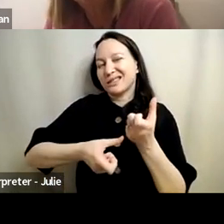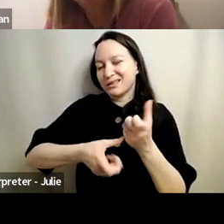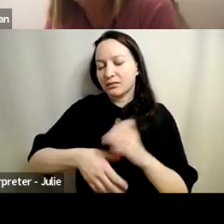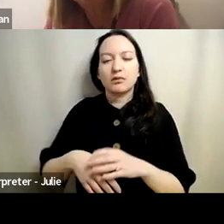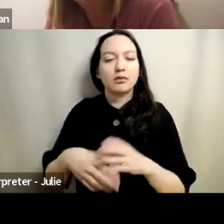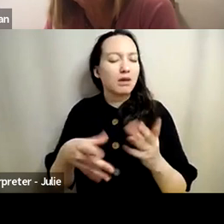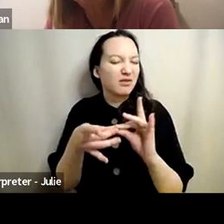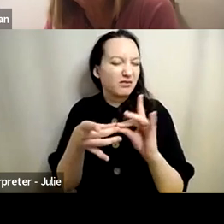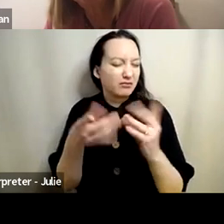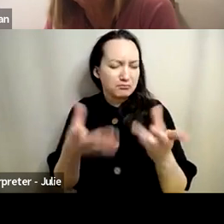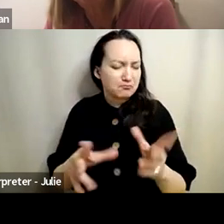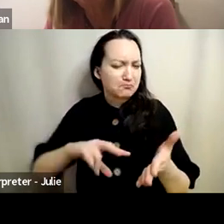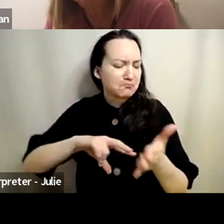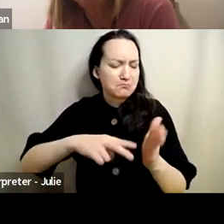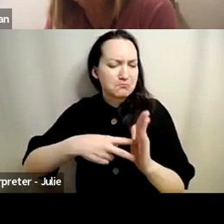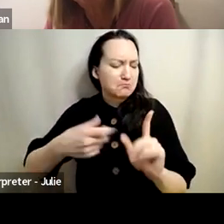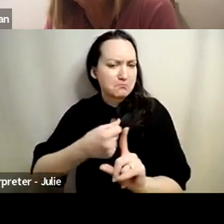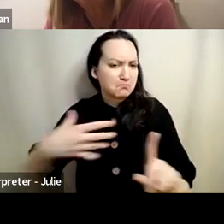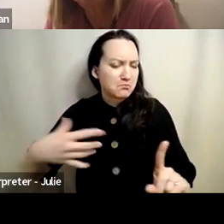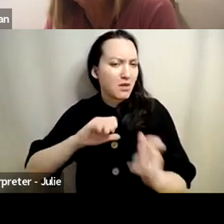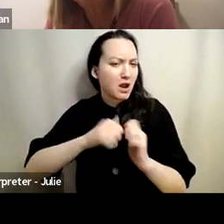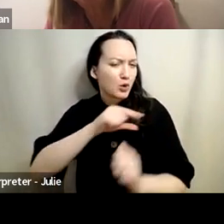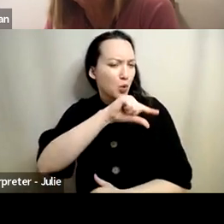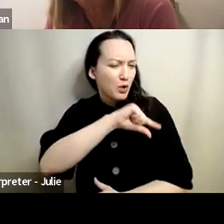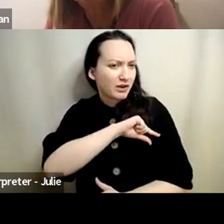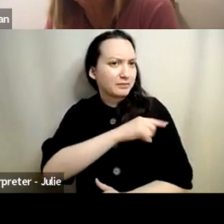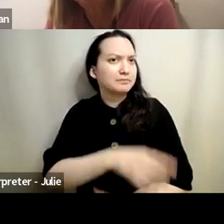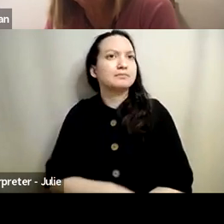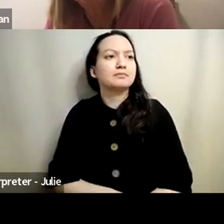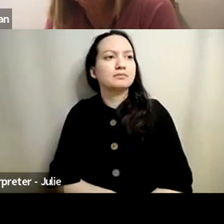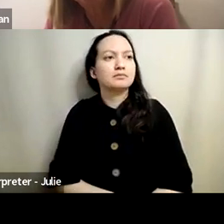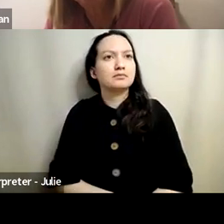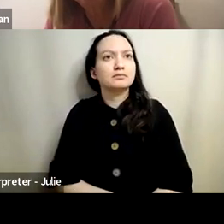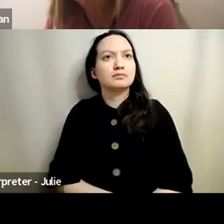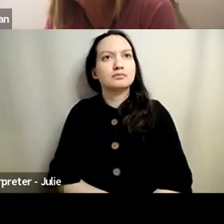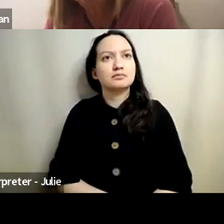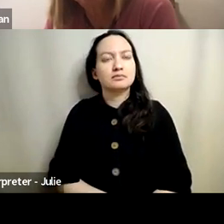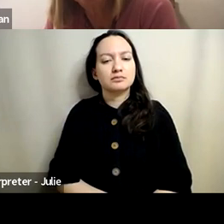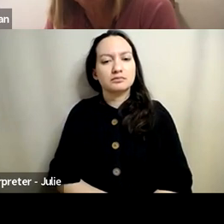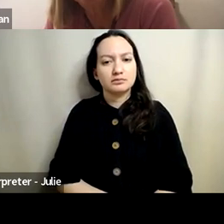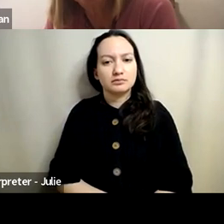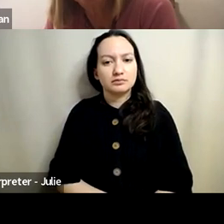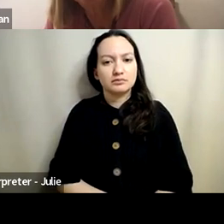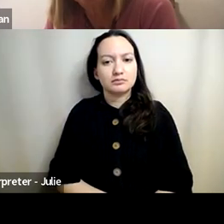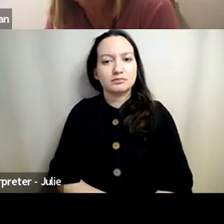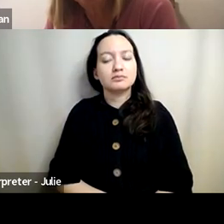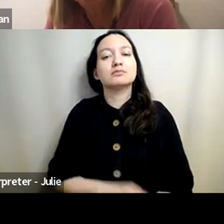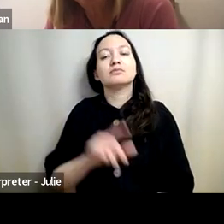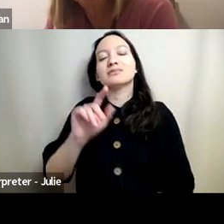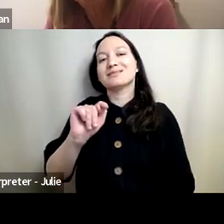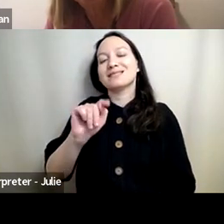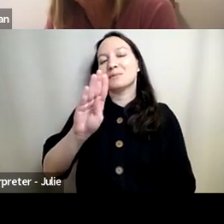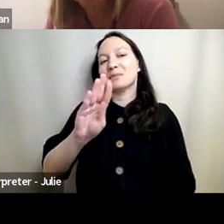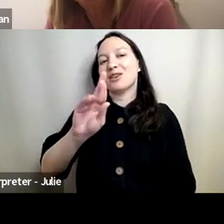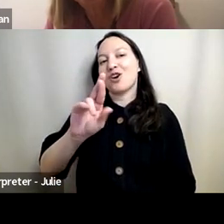You may have gone through this, but what does that entail and how do you qualify? The TBRA